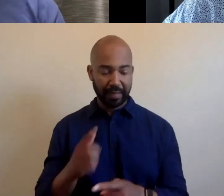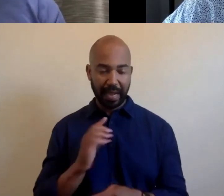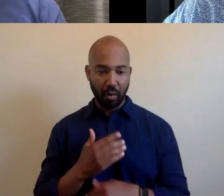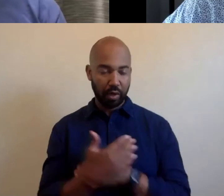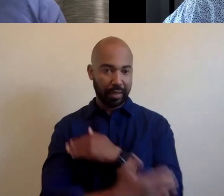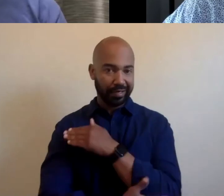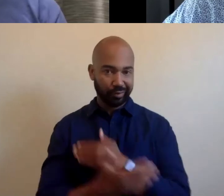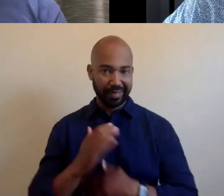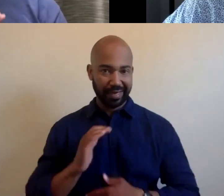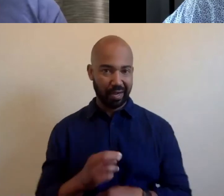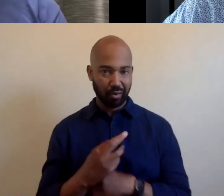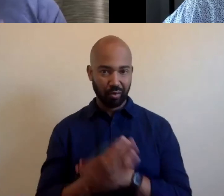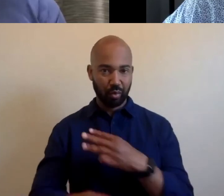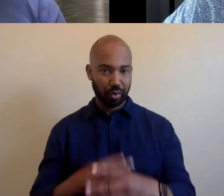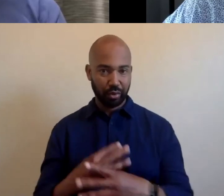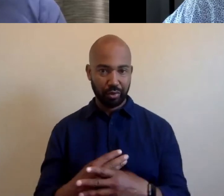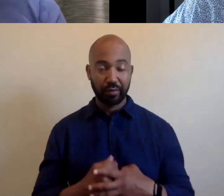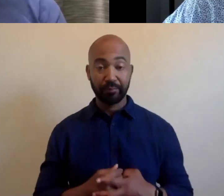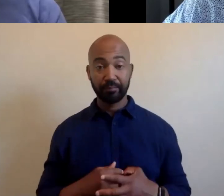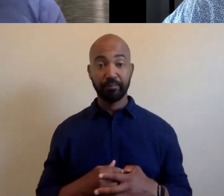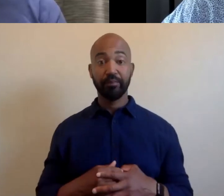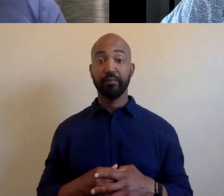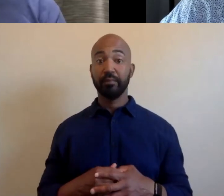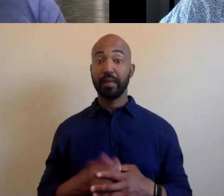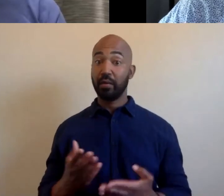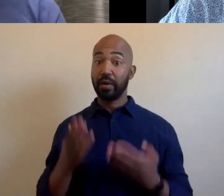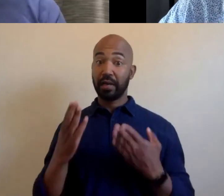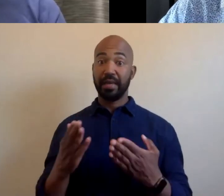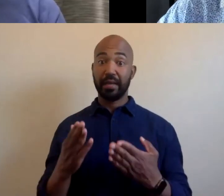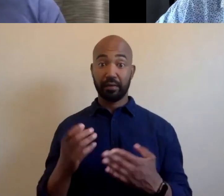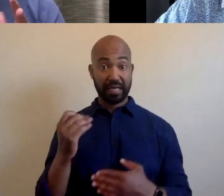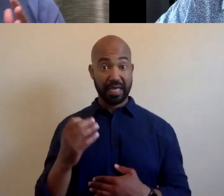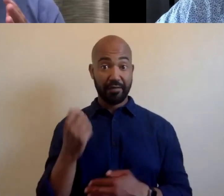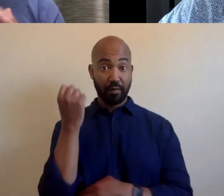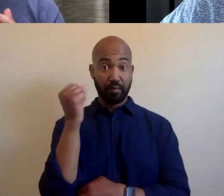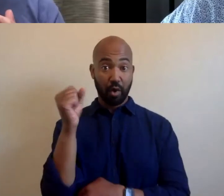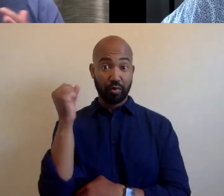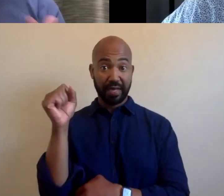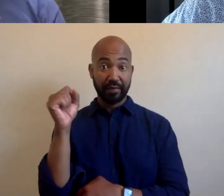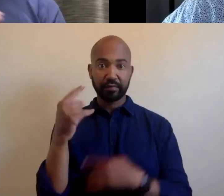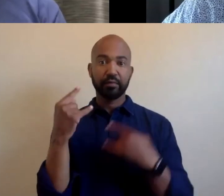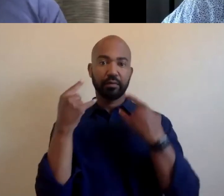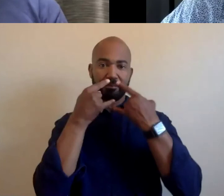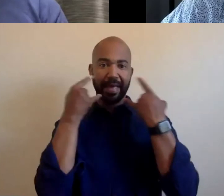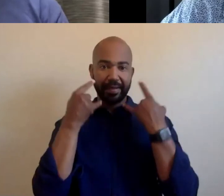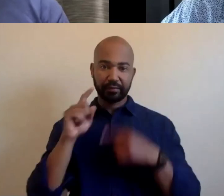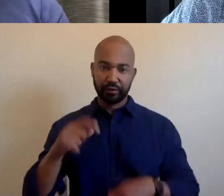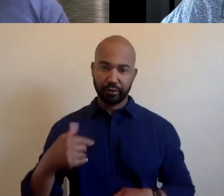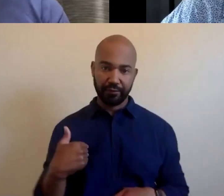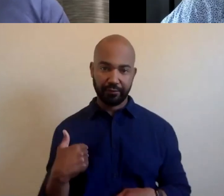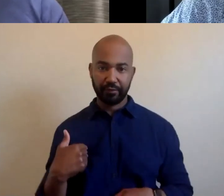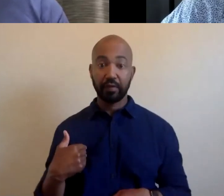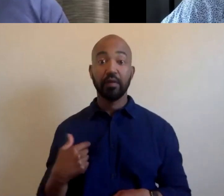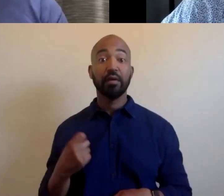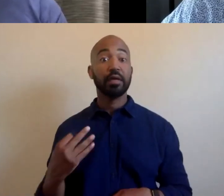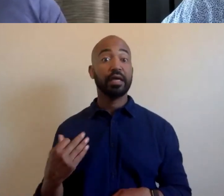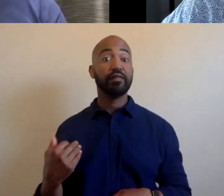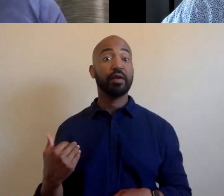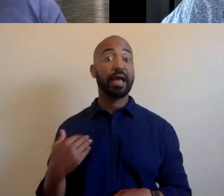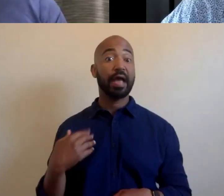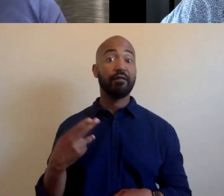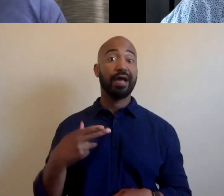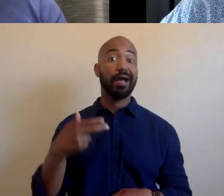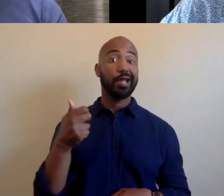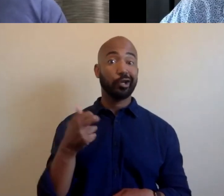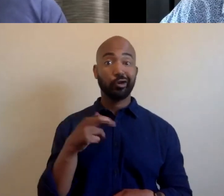would recommend definitely wearing a mask if you do go out to protest. If people are at greater risk though